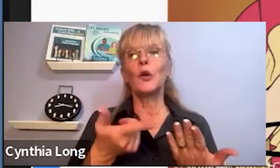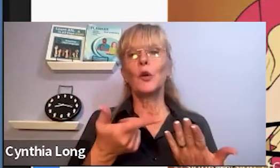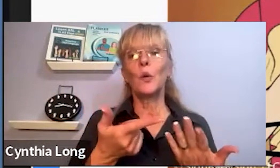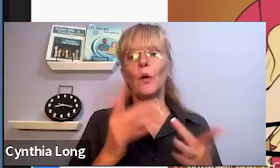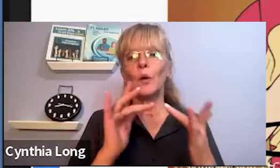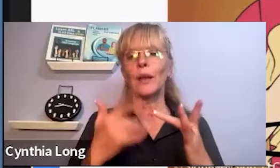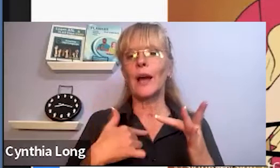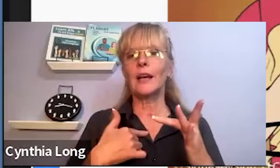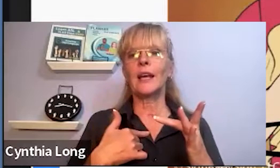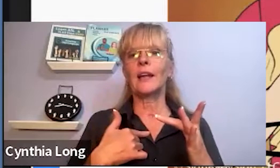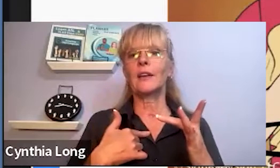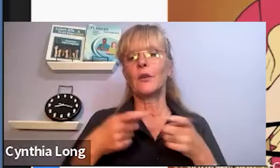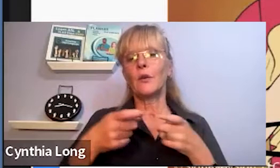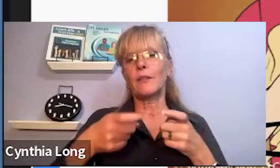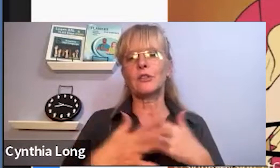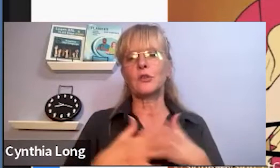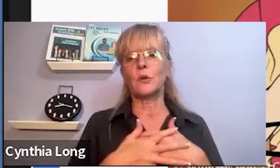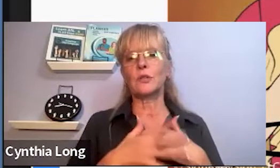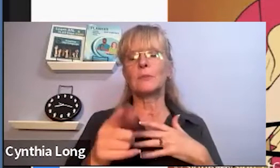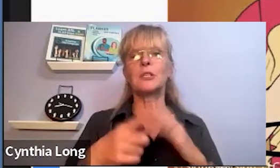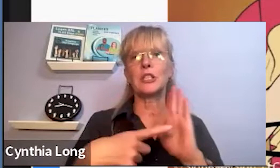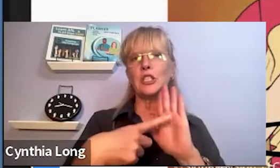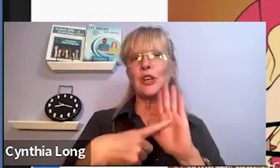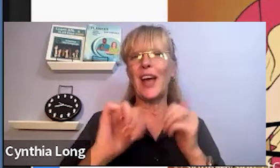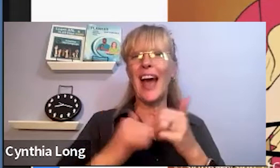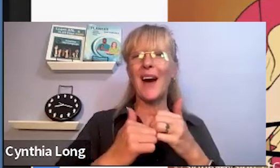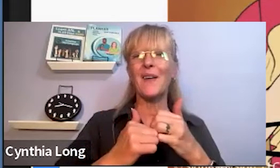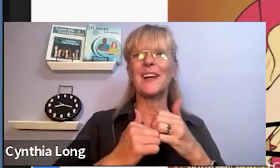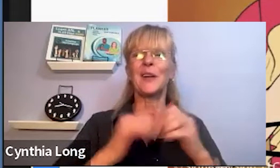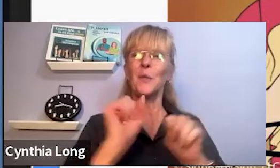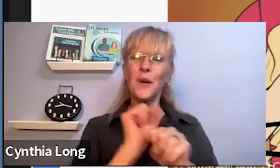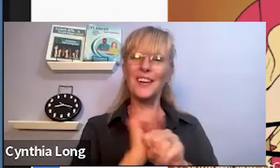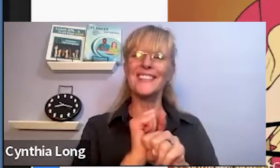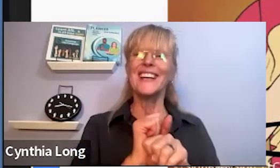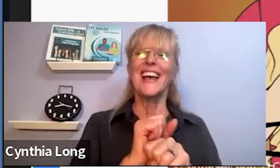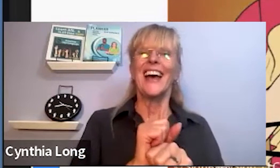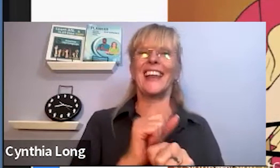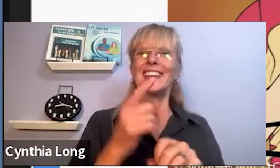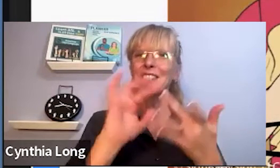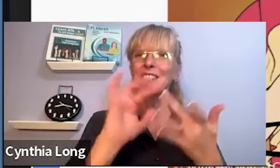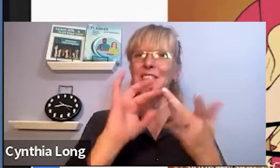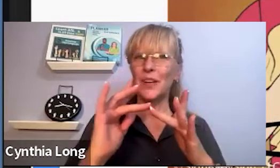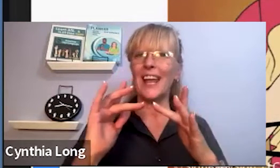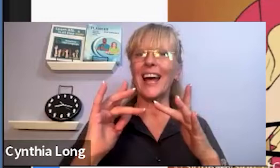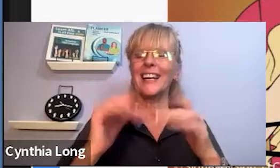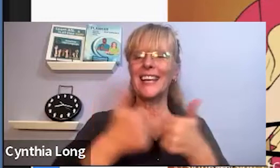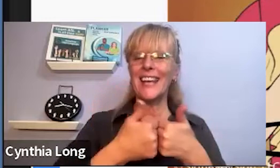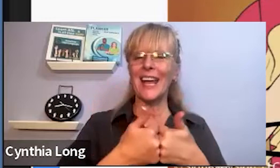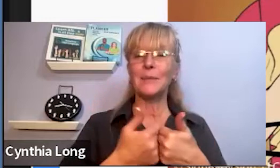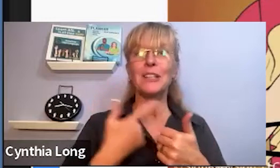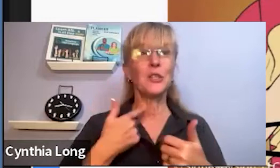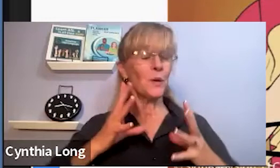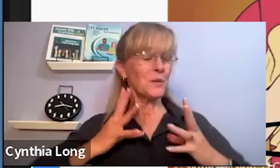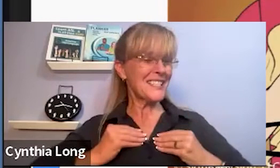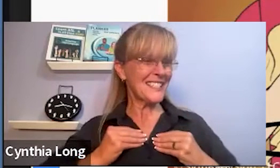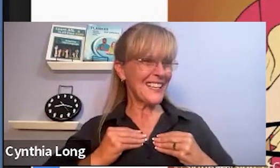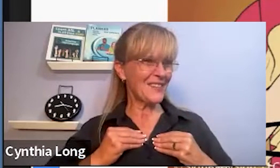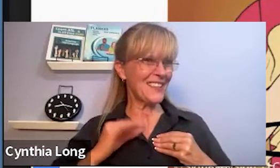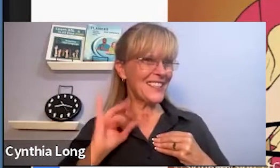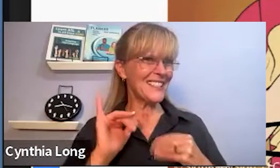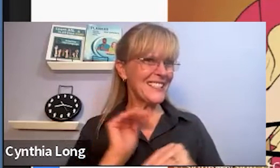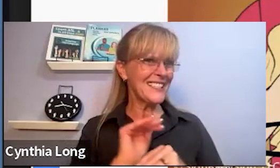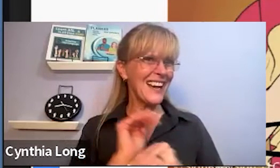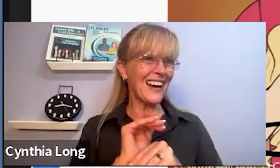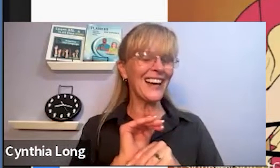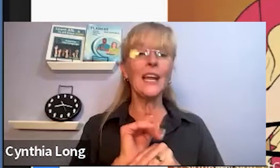I know you are online and you don't have control, so I'm just going to show you how it works. And this is our online game that you will